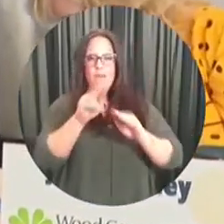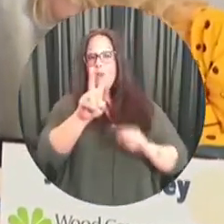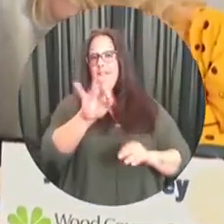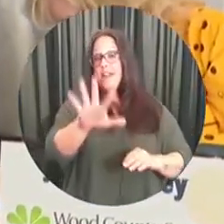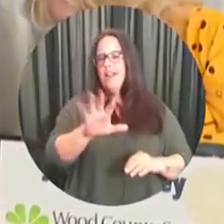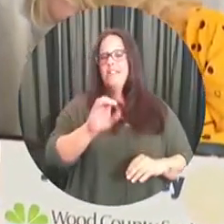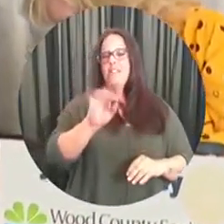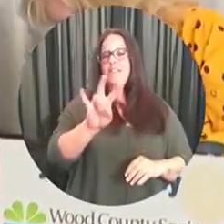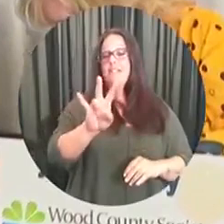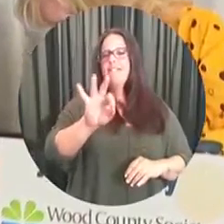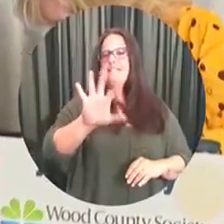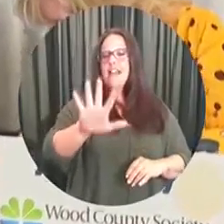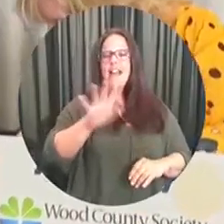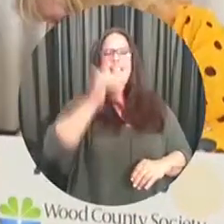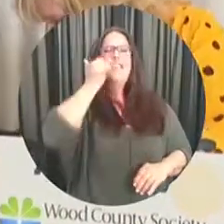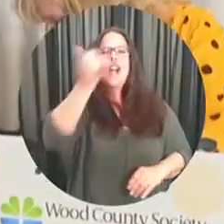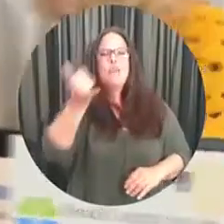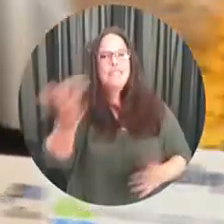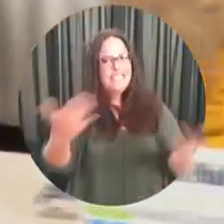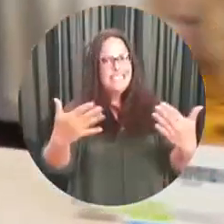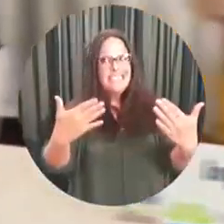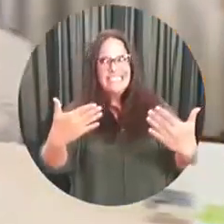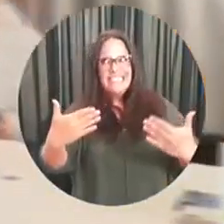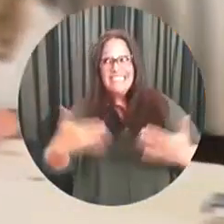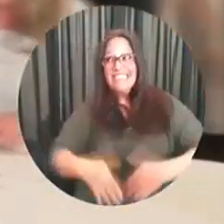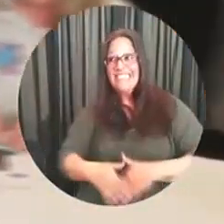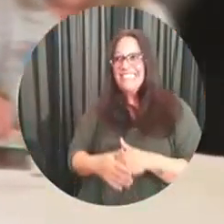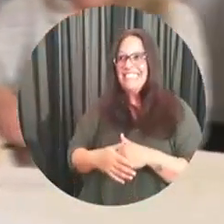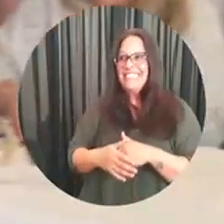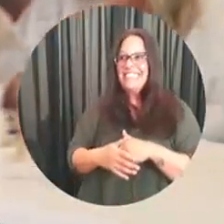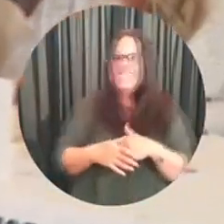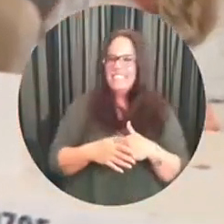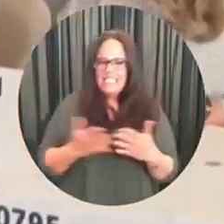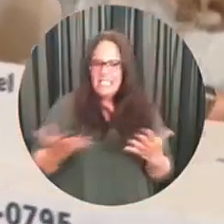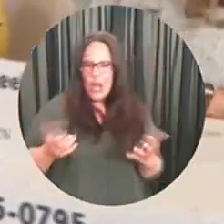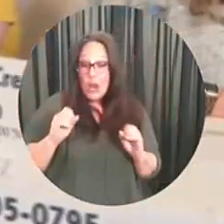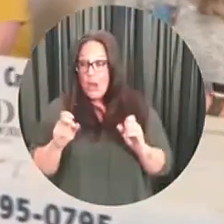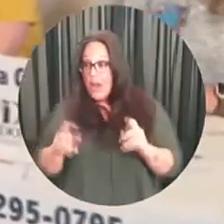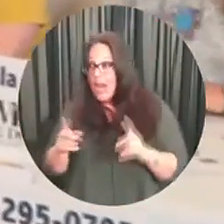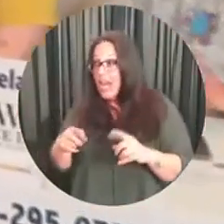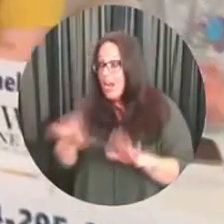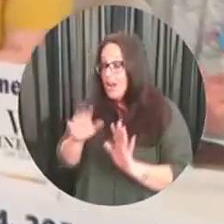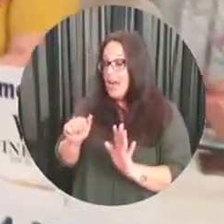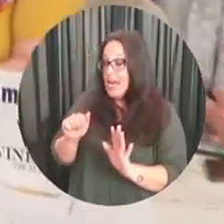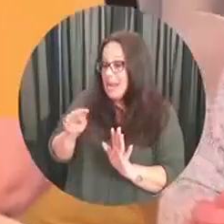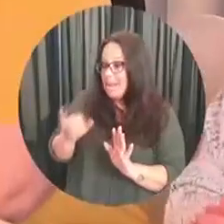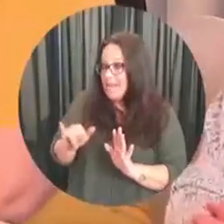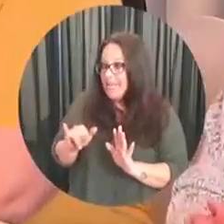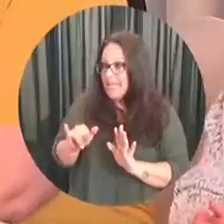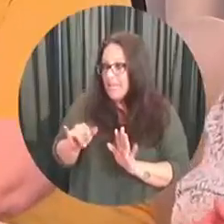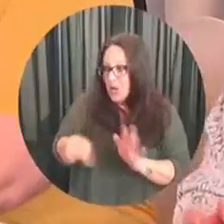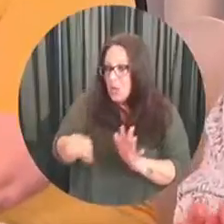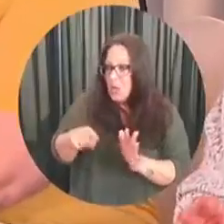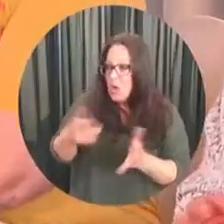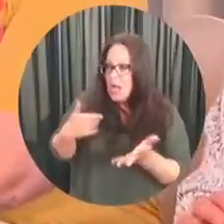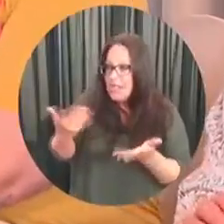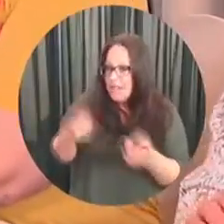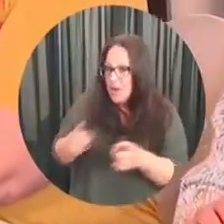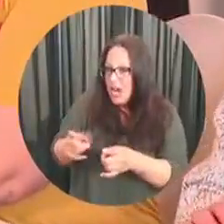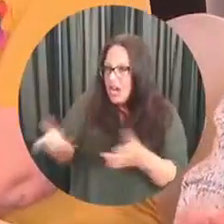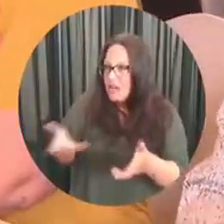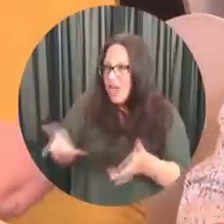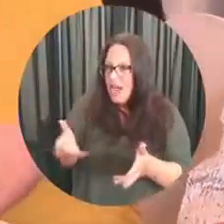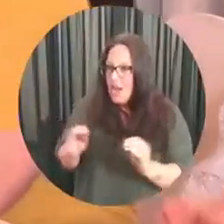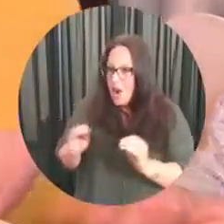295-0795. Give me a call. Okay, folks. Jim and Tina, Eva, I'm so sorry. Any new business? Not yet. Our phone is